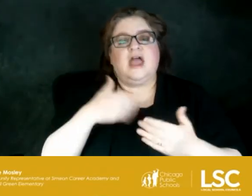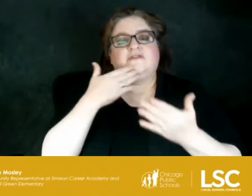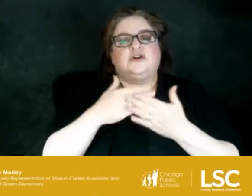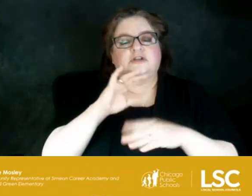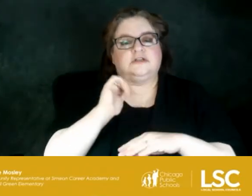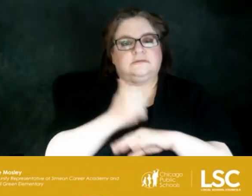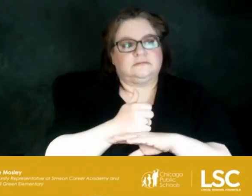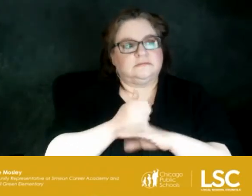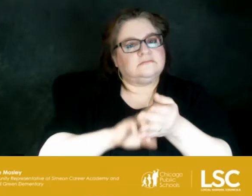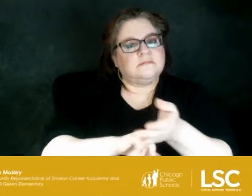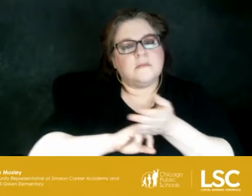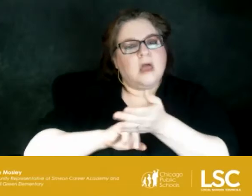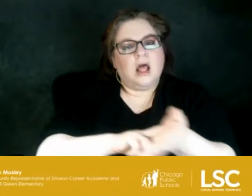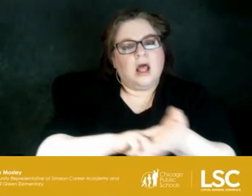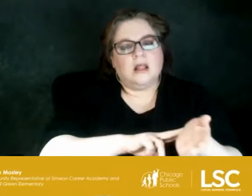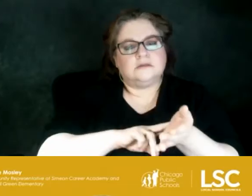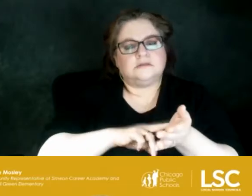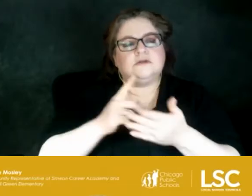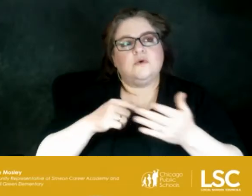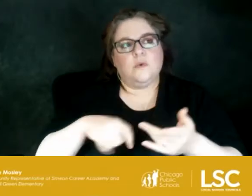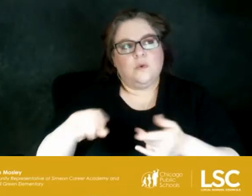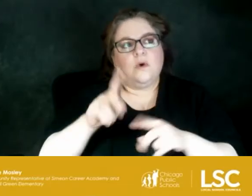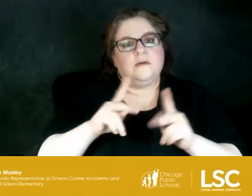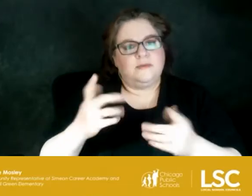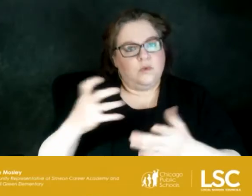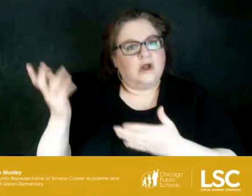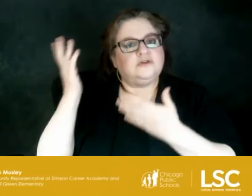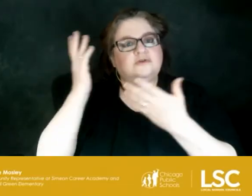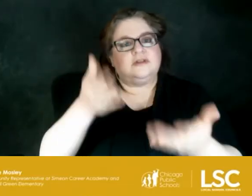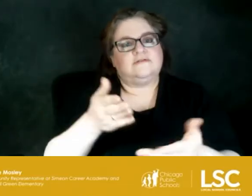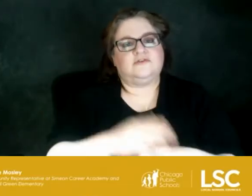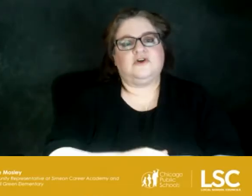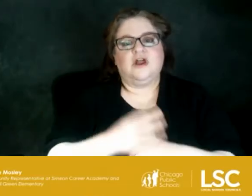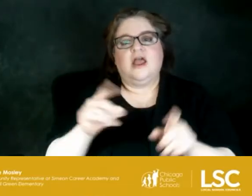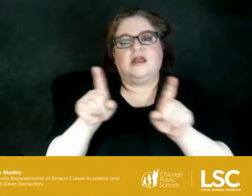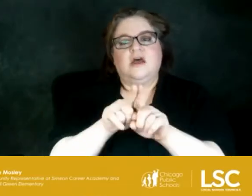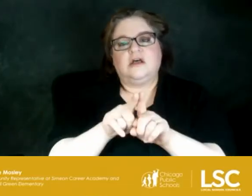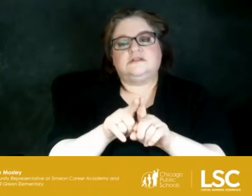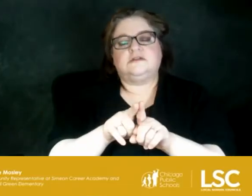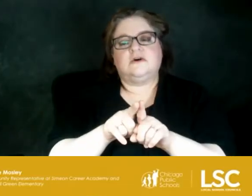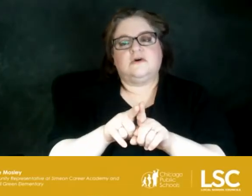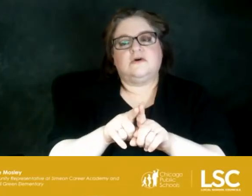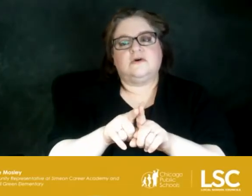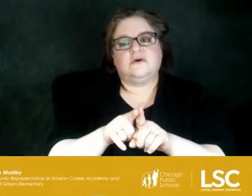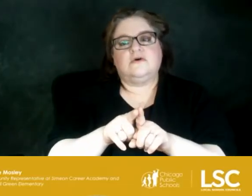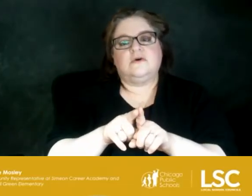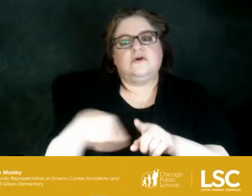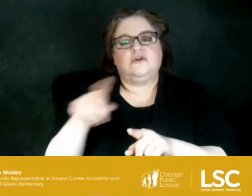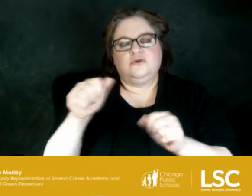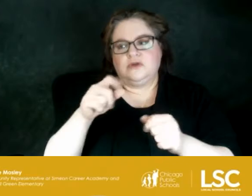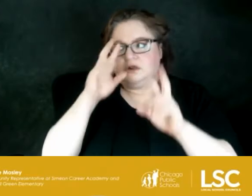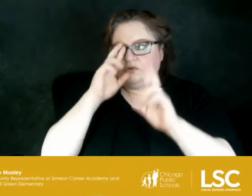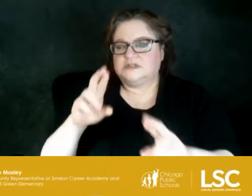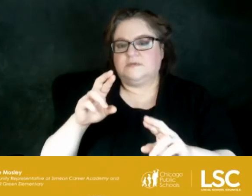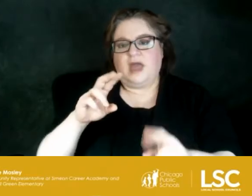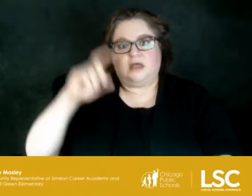of what folks are really looking for you to help and deliver. And also that allows you to just respect the wisdom that's in